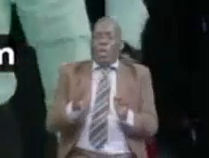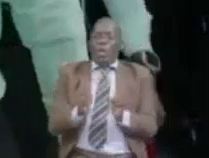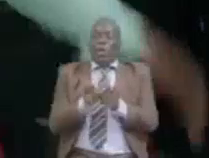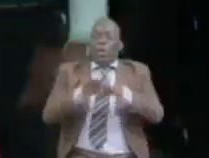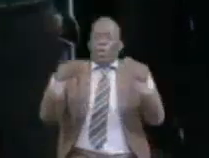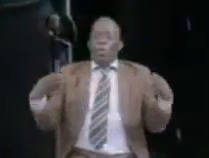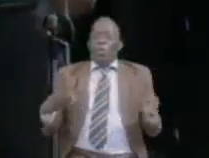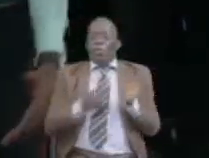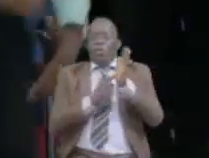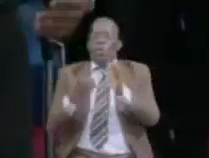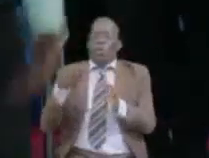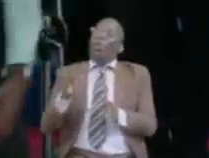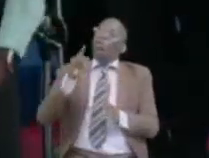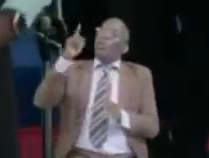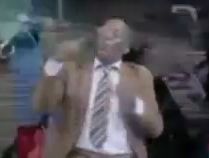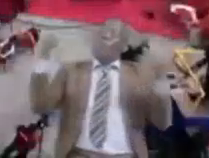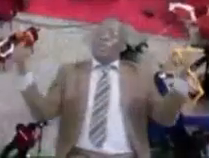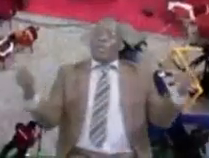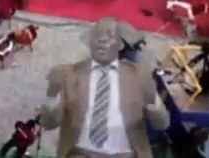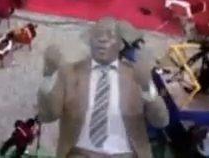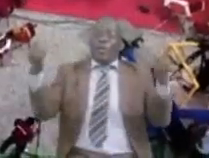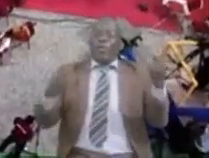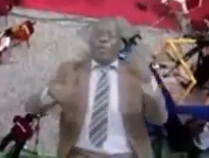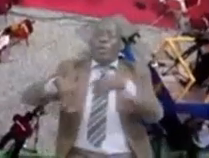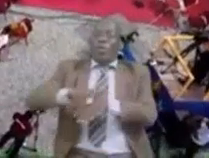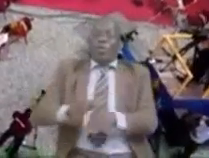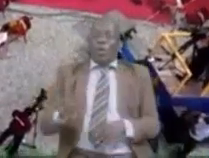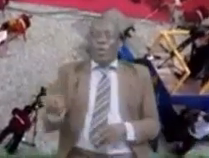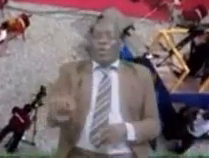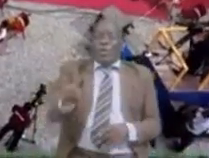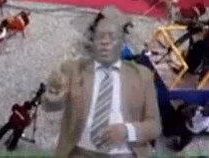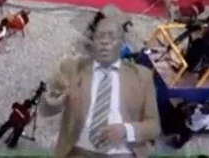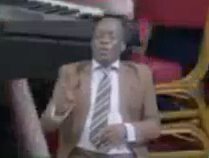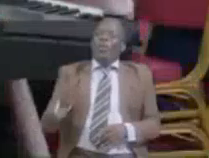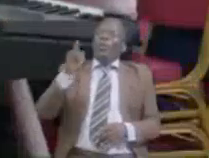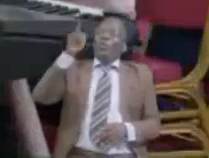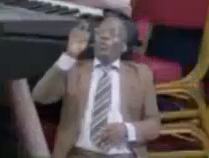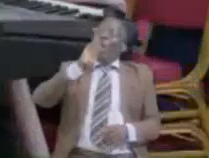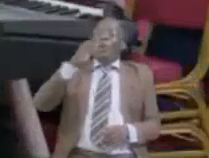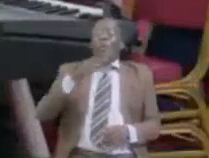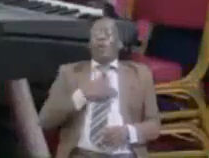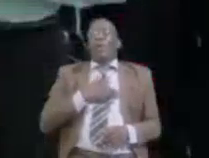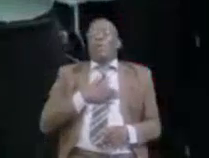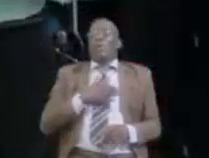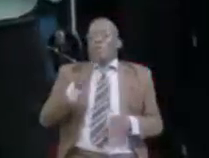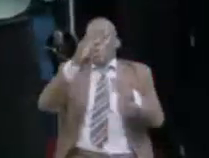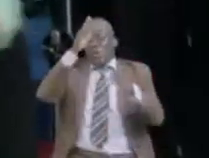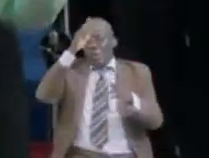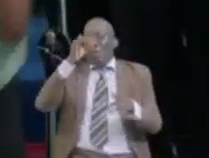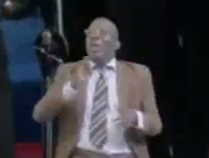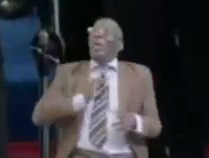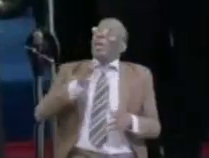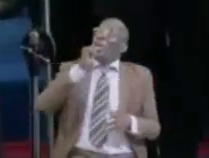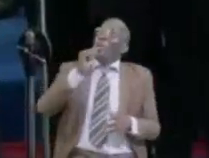them, triumphing over them. You are my father, I'm your